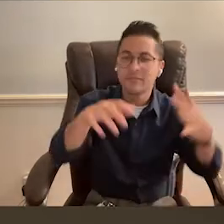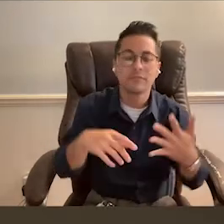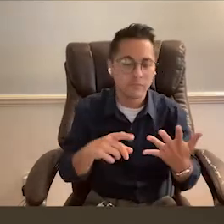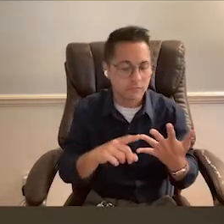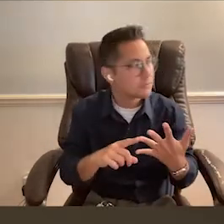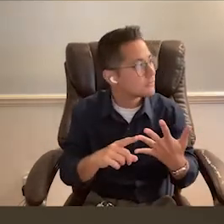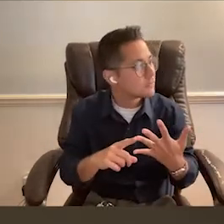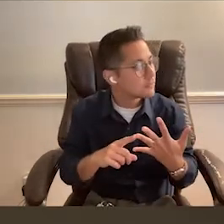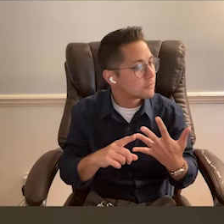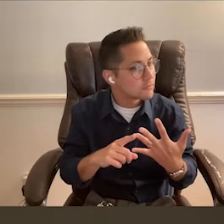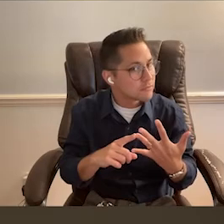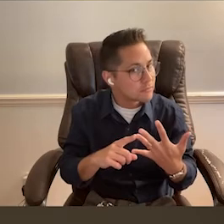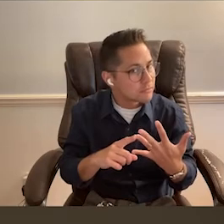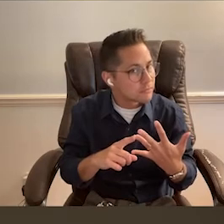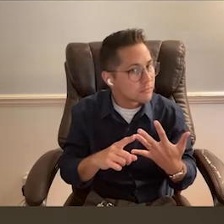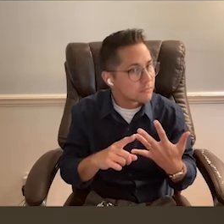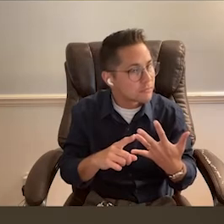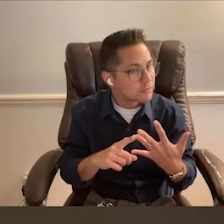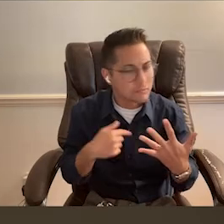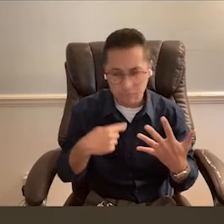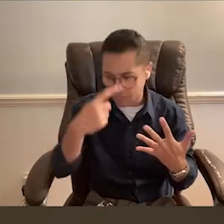Anybody? What? Depression?